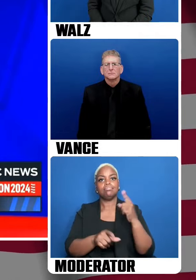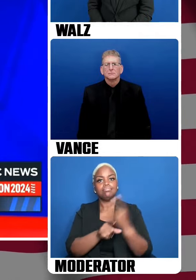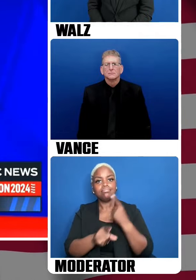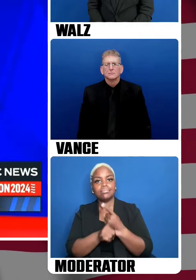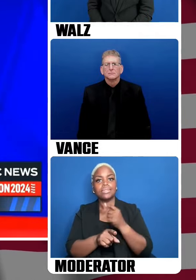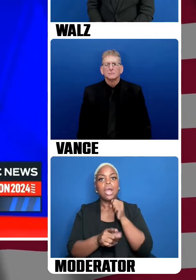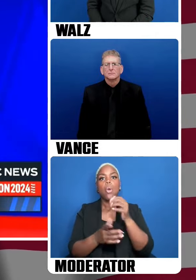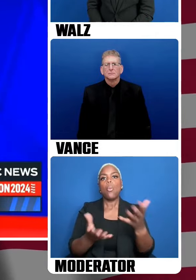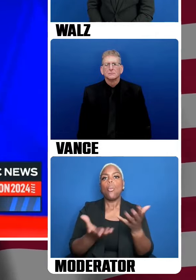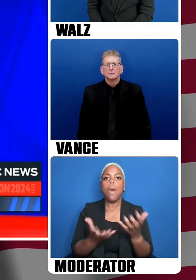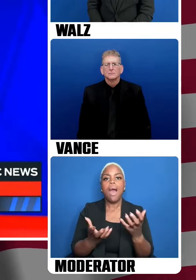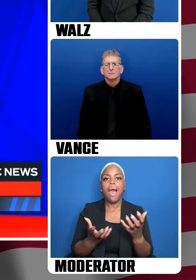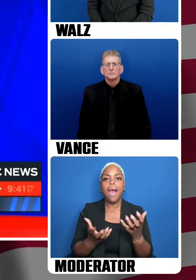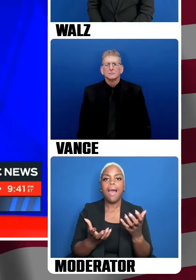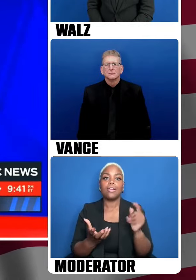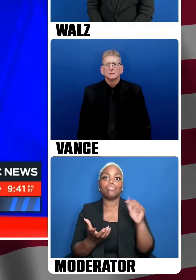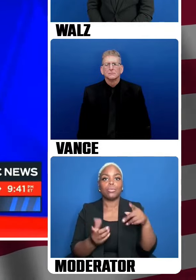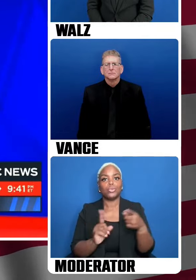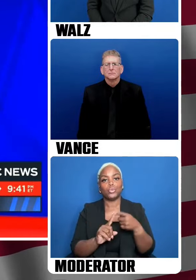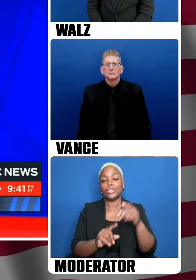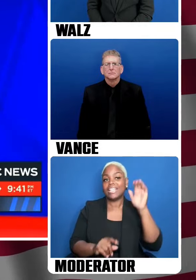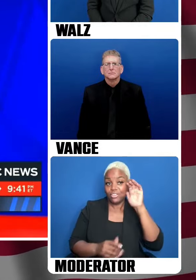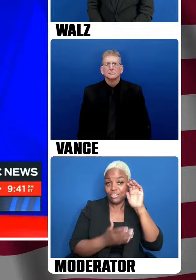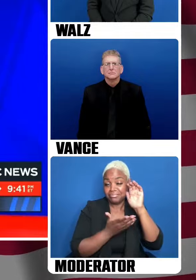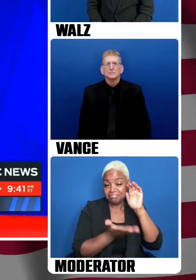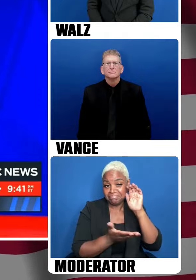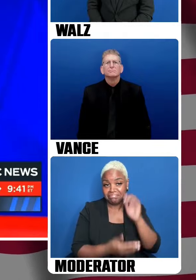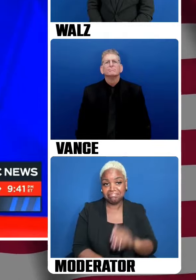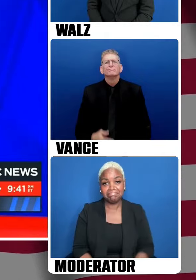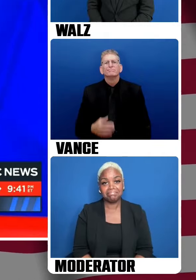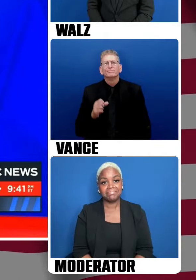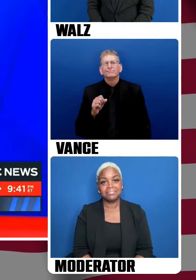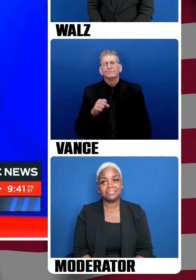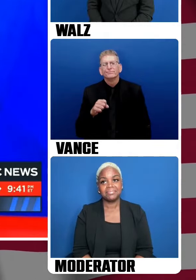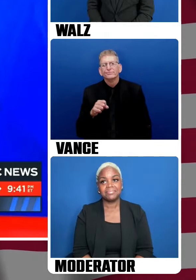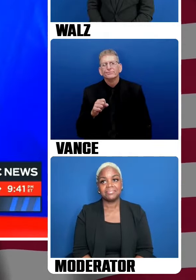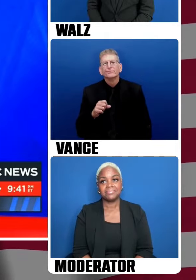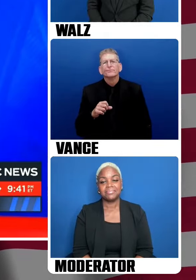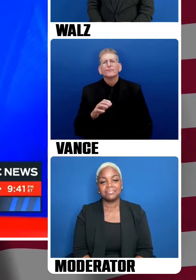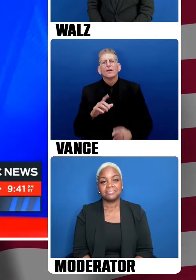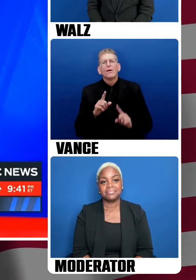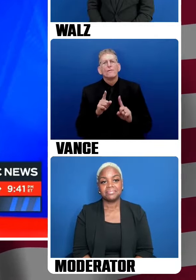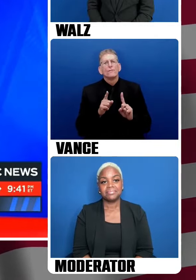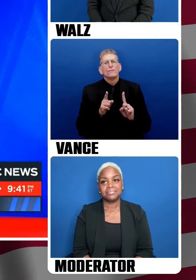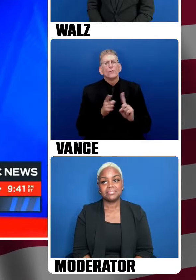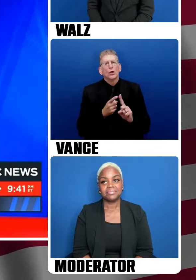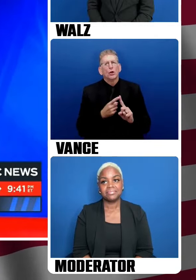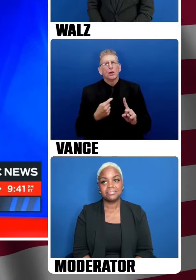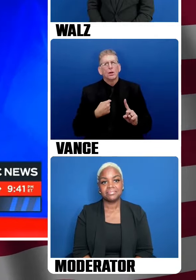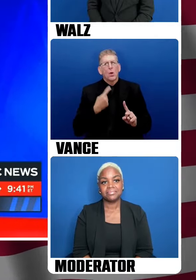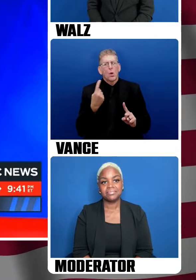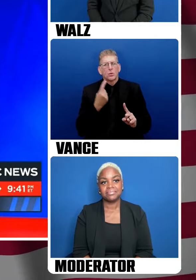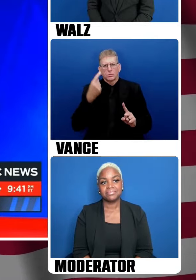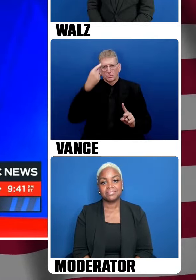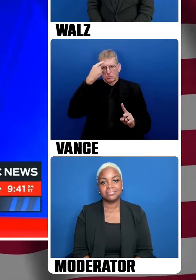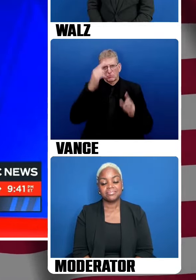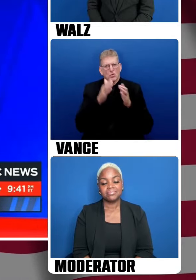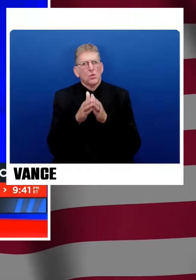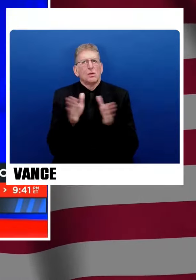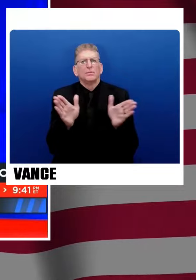disagreed with the president, but I've also been extremely open about the fact that I was wrong about Donald Trump. I was wrong, first of all, because I believed some of the